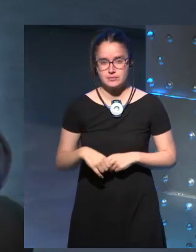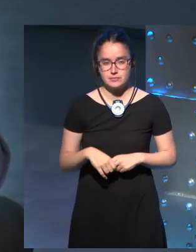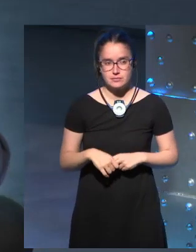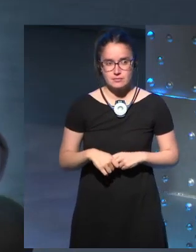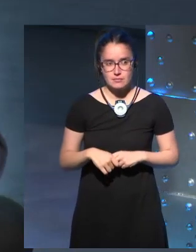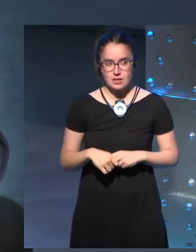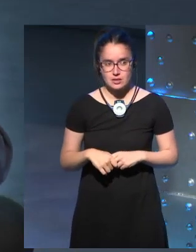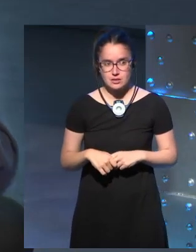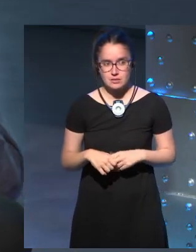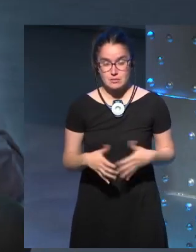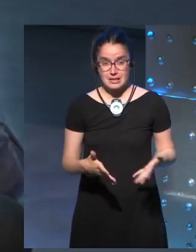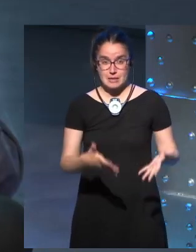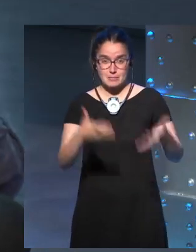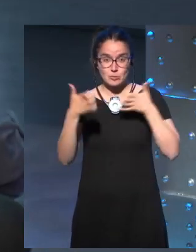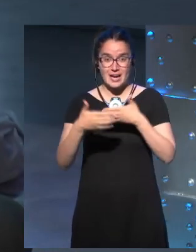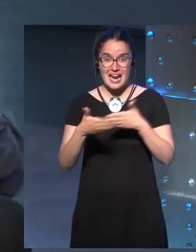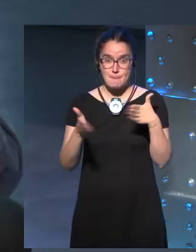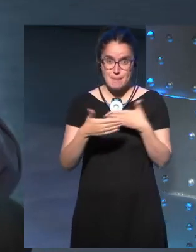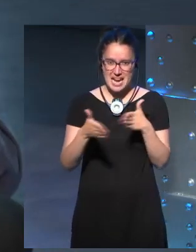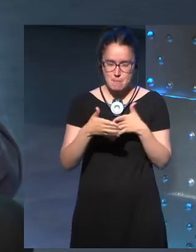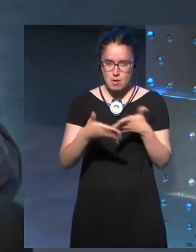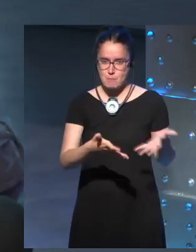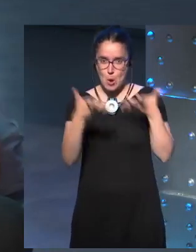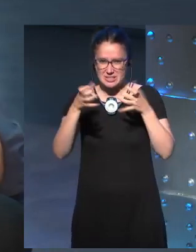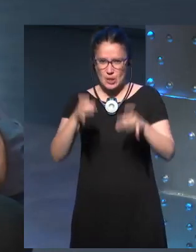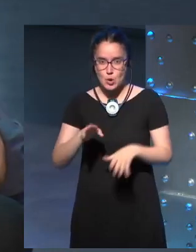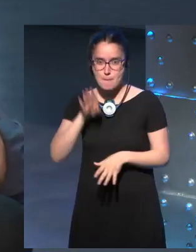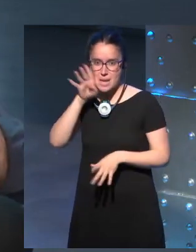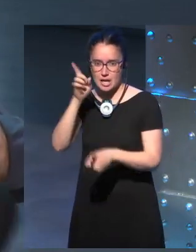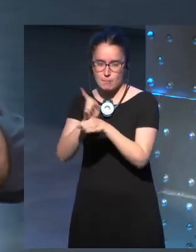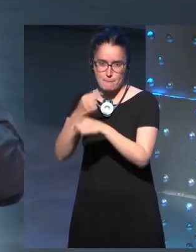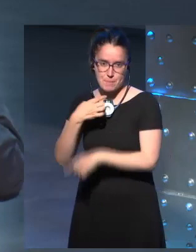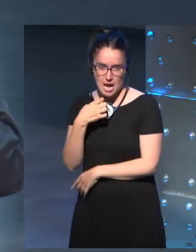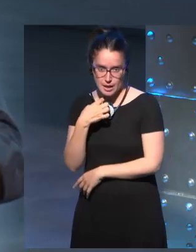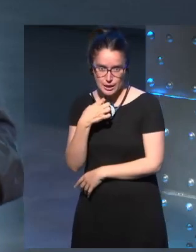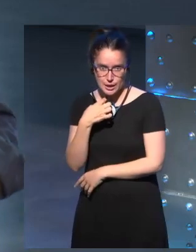beat Panama, we will lose to Belgium, we'll draw with Tunisia,